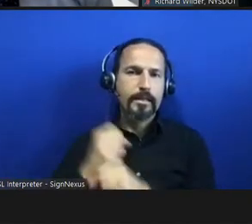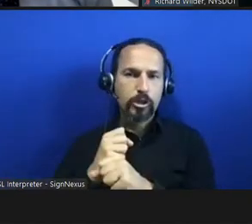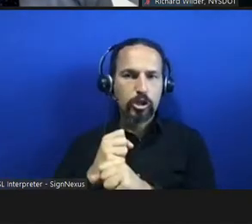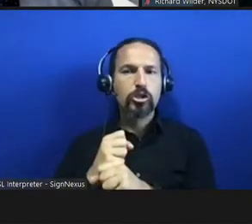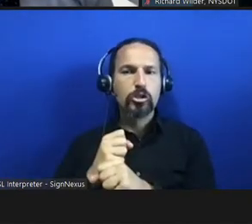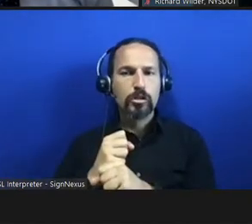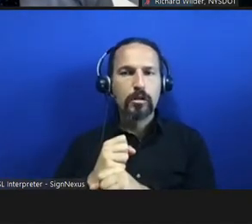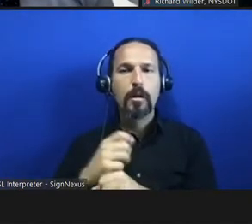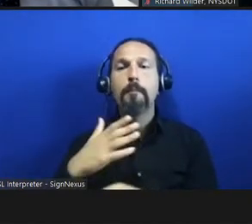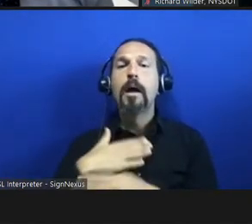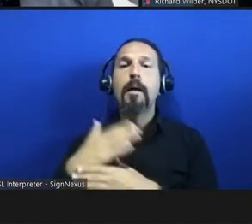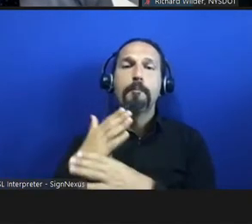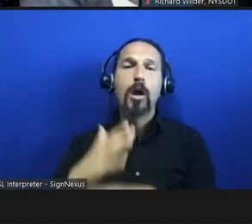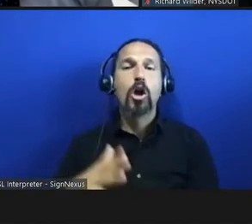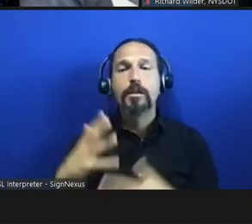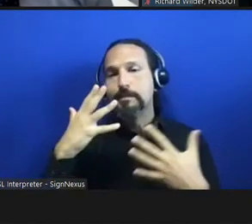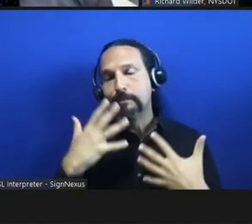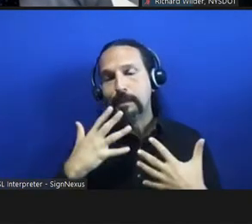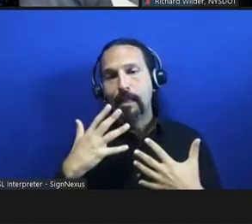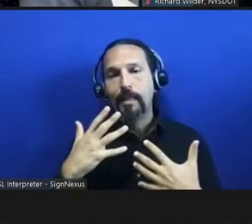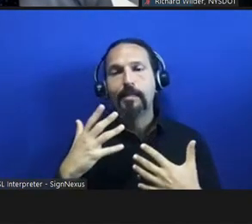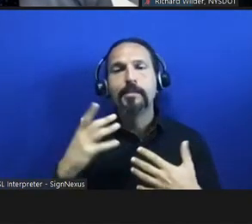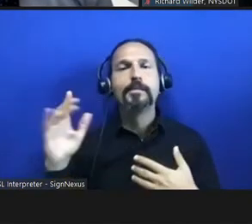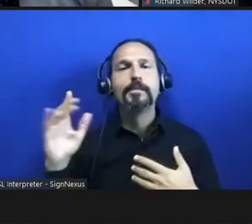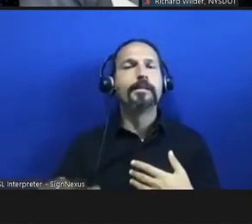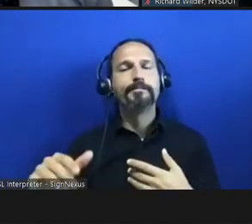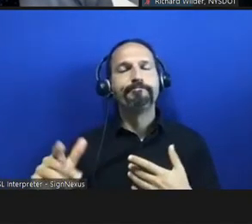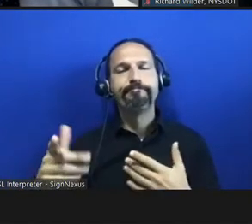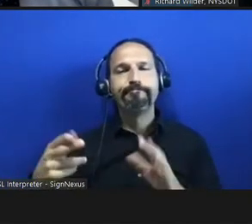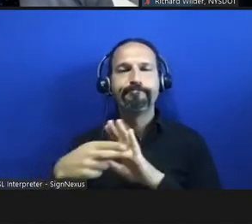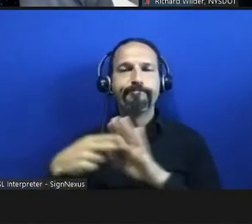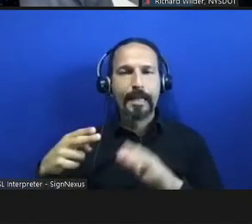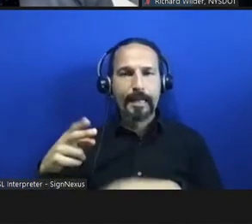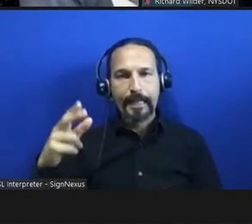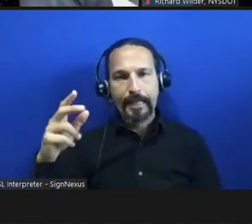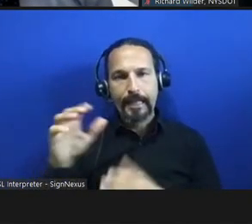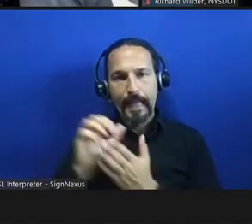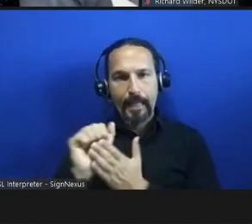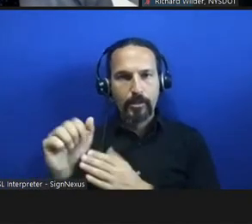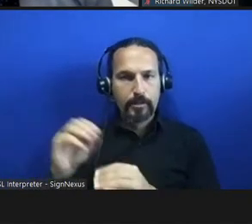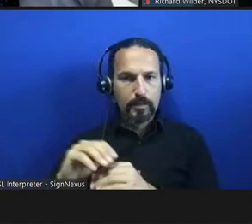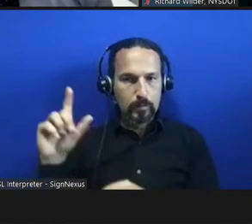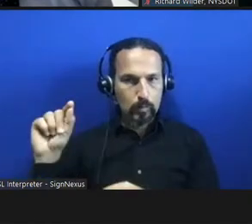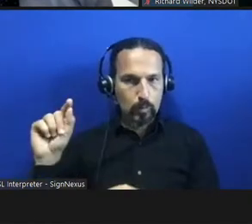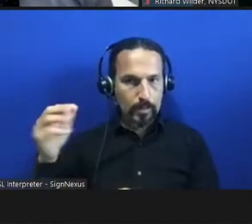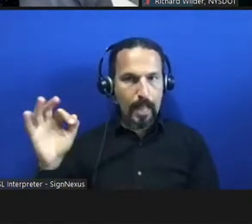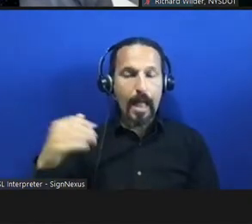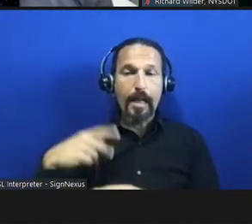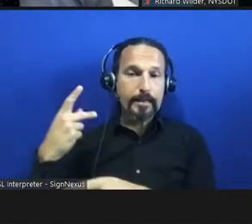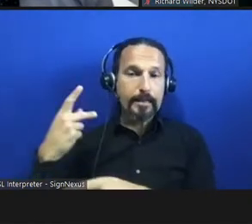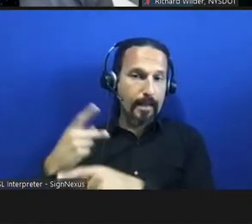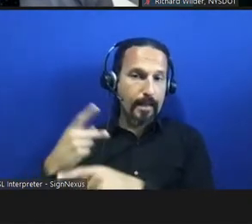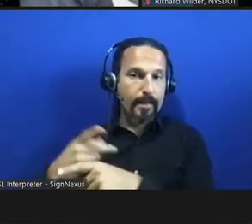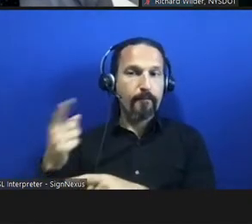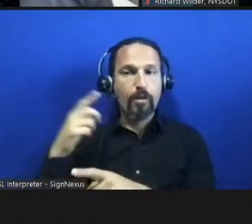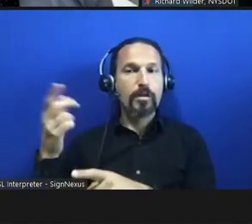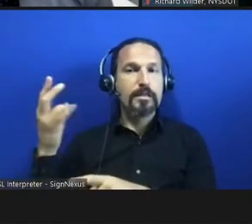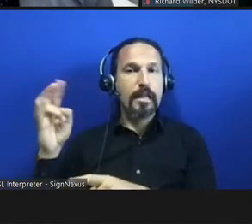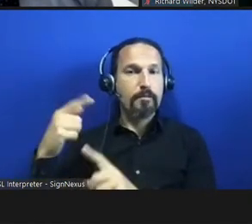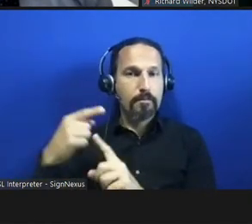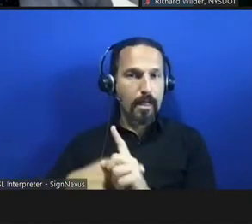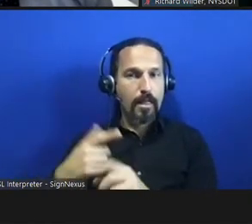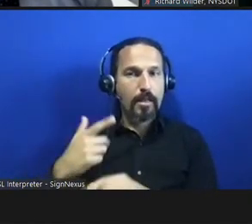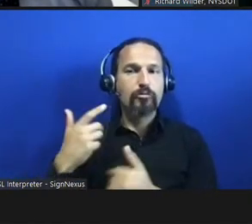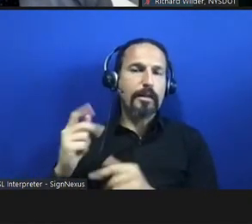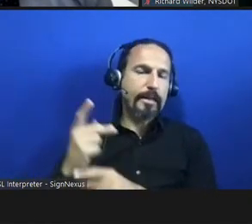my partner sadly uh was diagnosed with cancer in 2019 I took care of him for the 17 months I tried